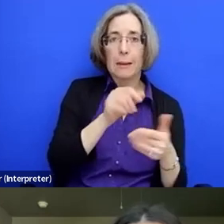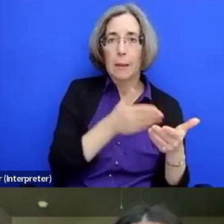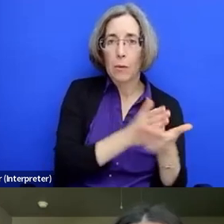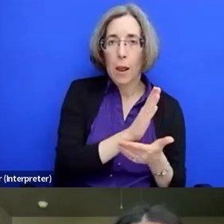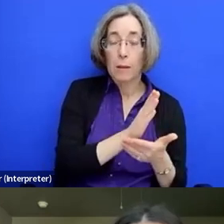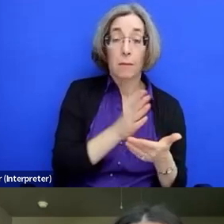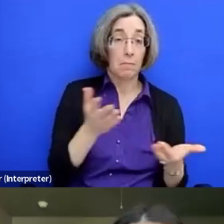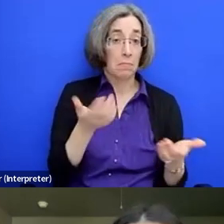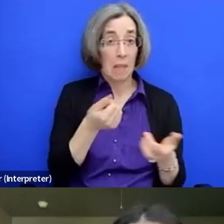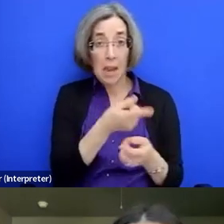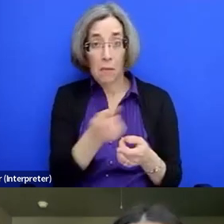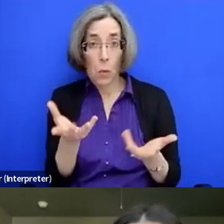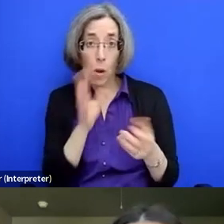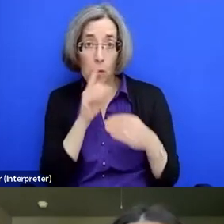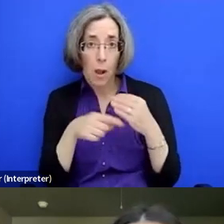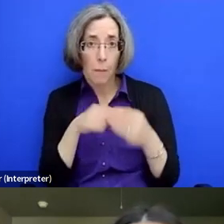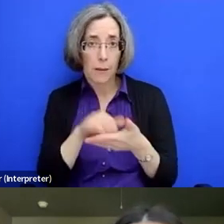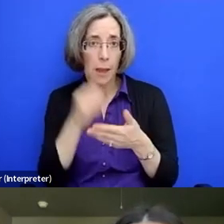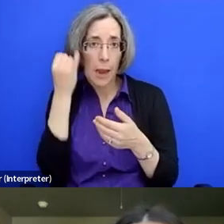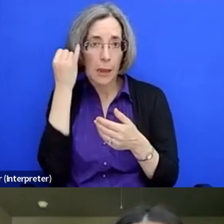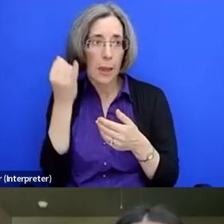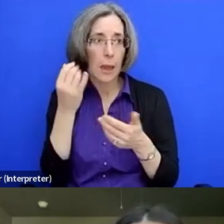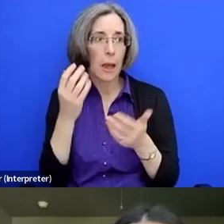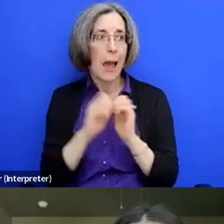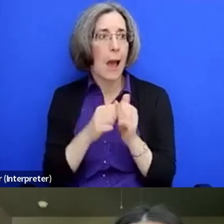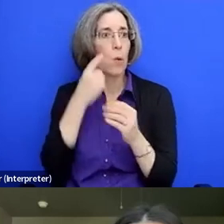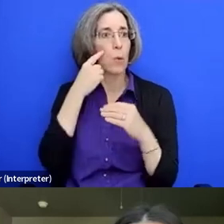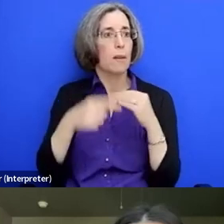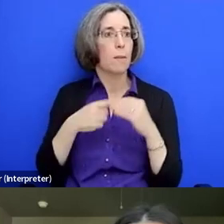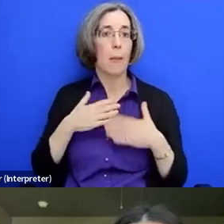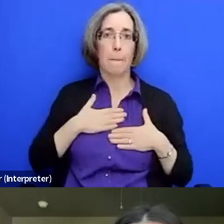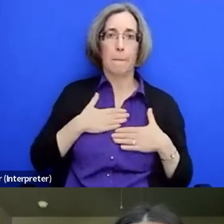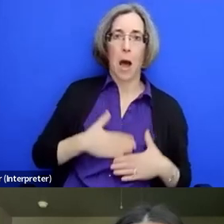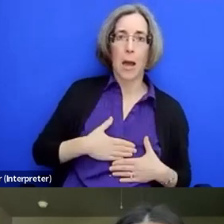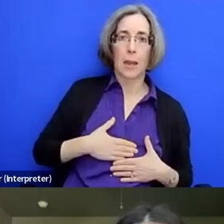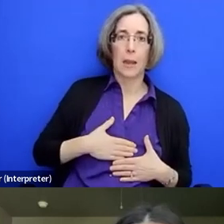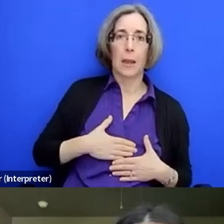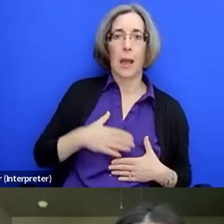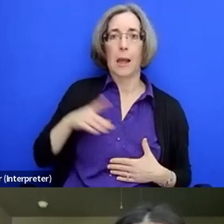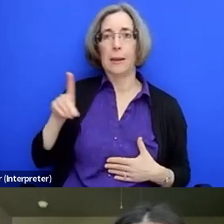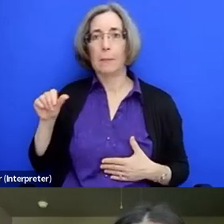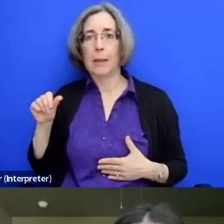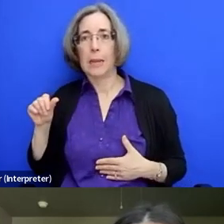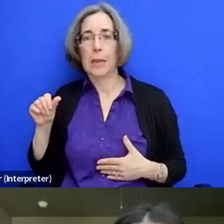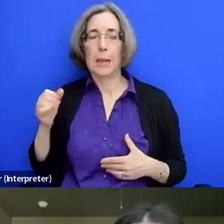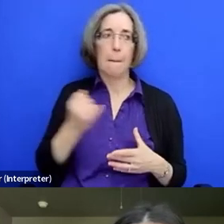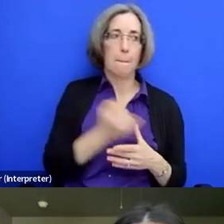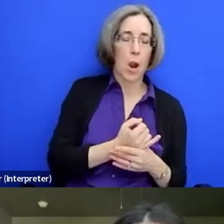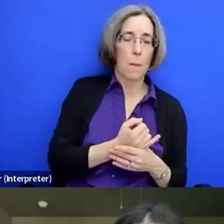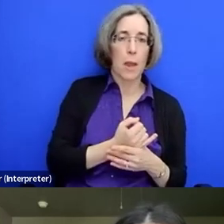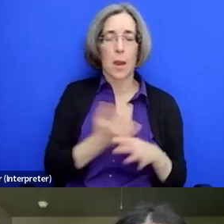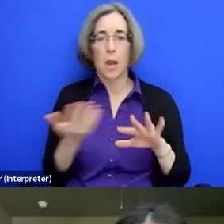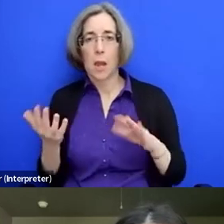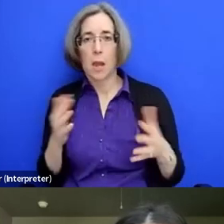this idea of thinking about the body and about disablement, and whether your work